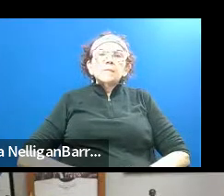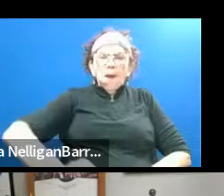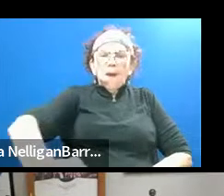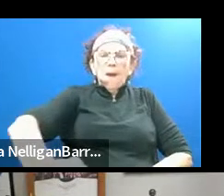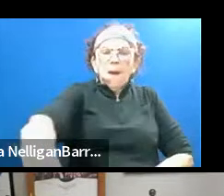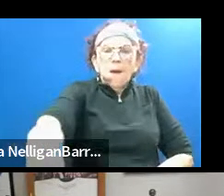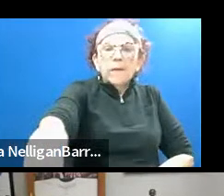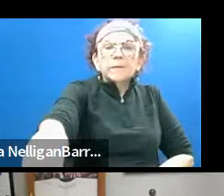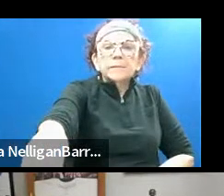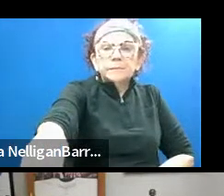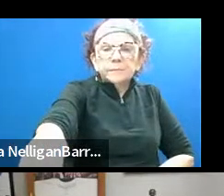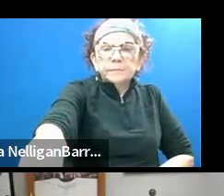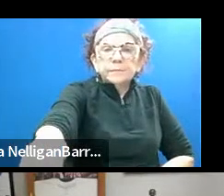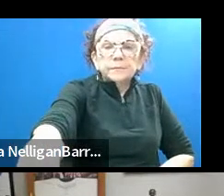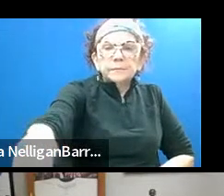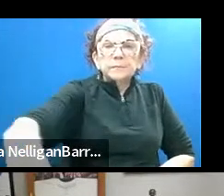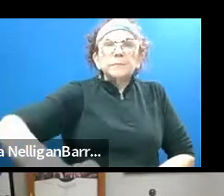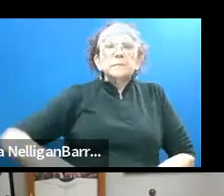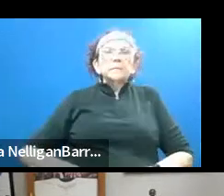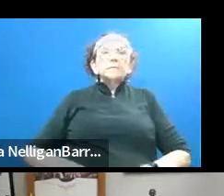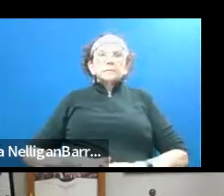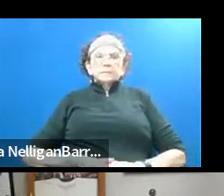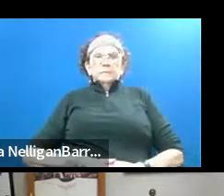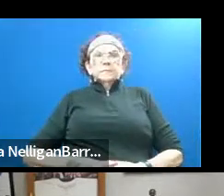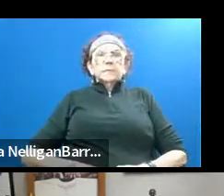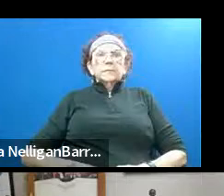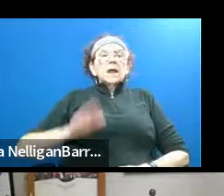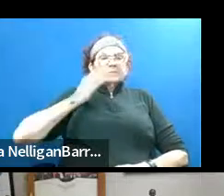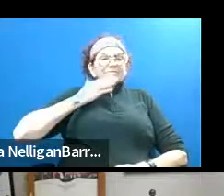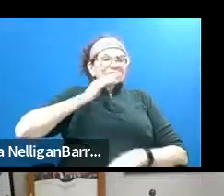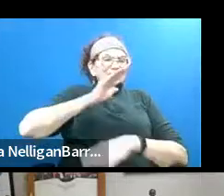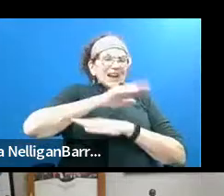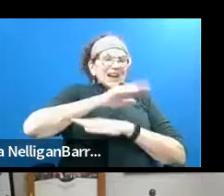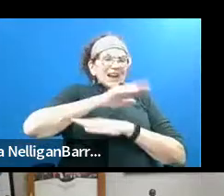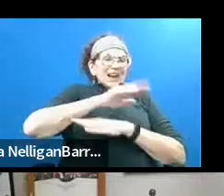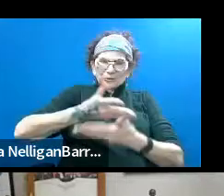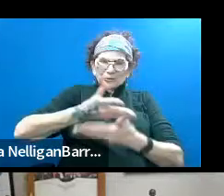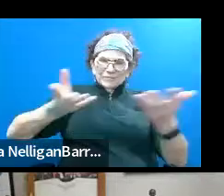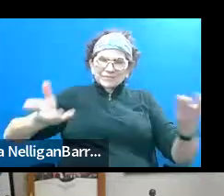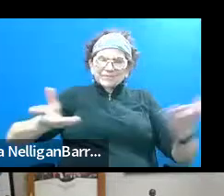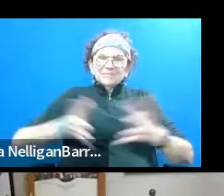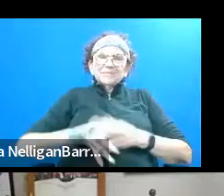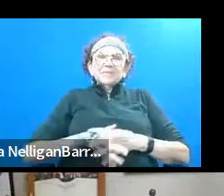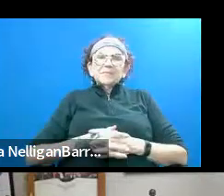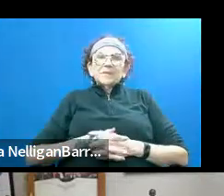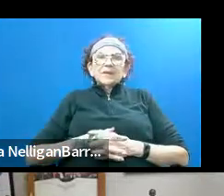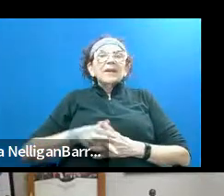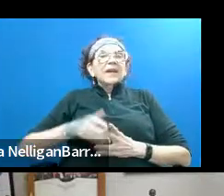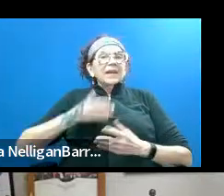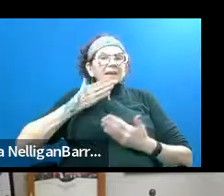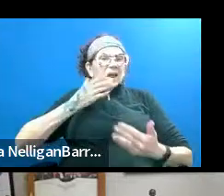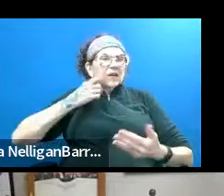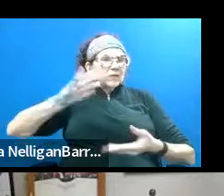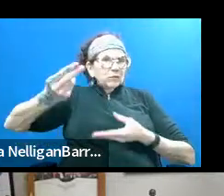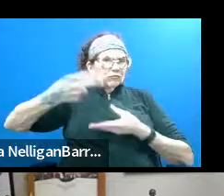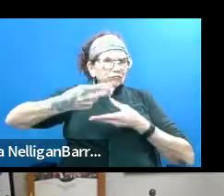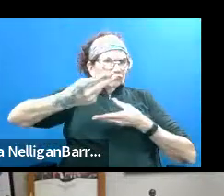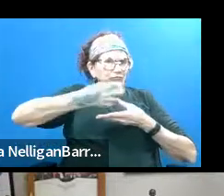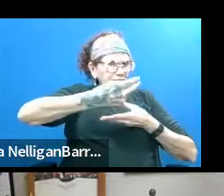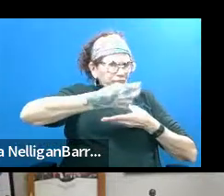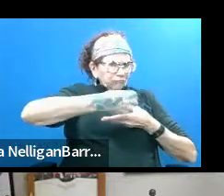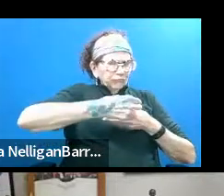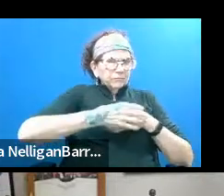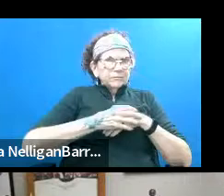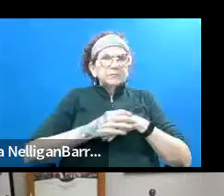All set. All righty, good afternoon, everybody. Thank you for joining us today. This is listed in